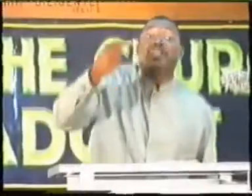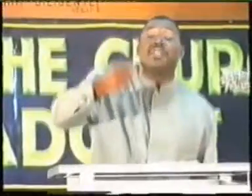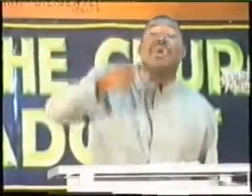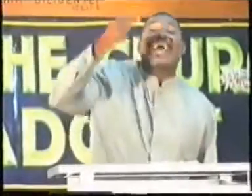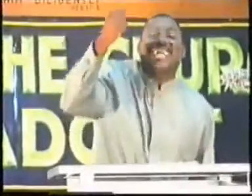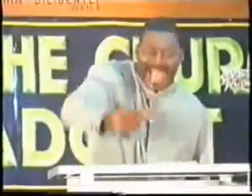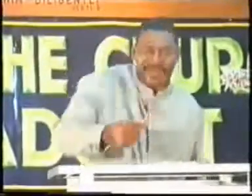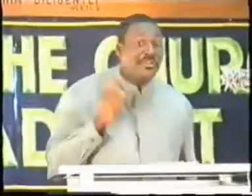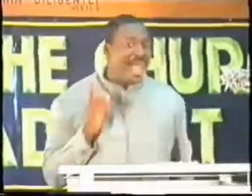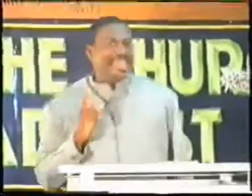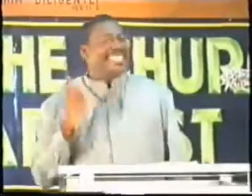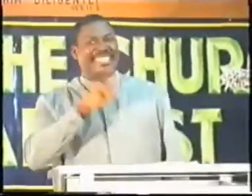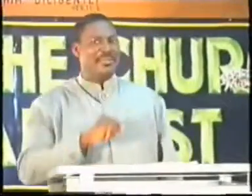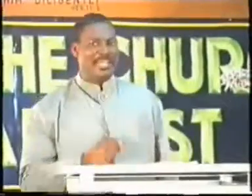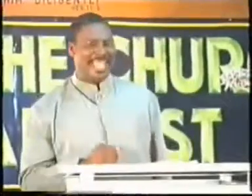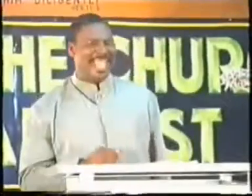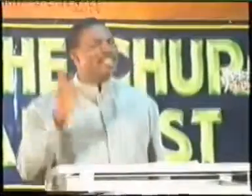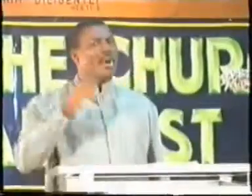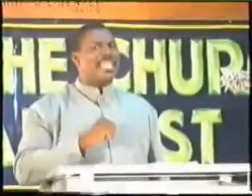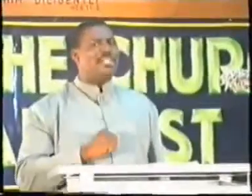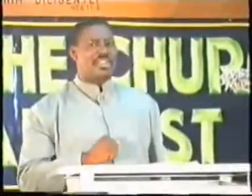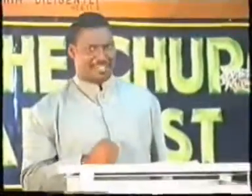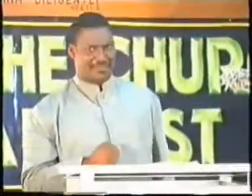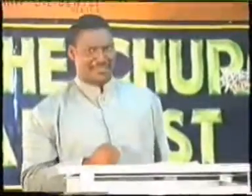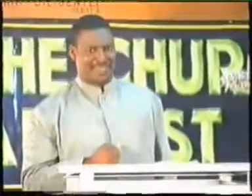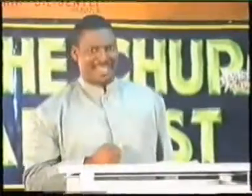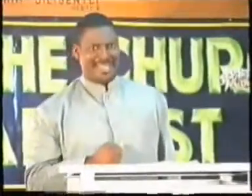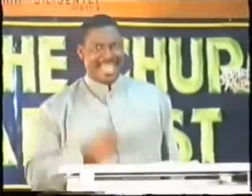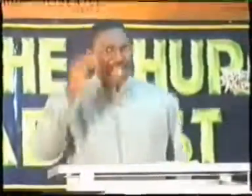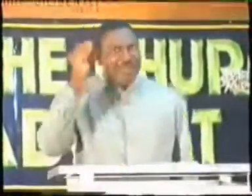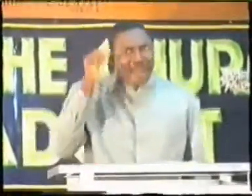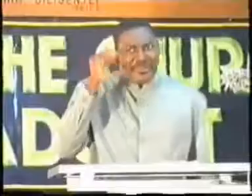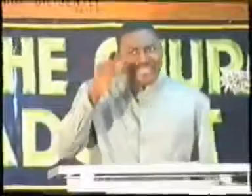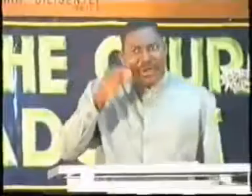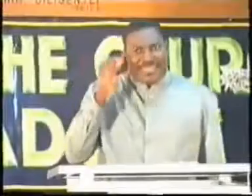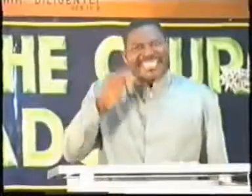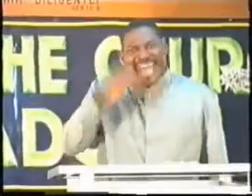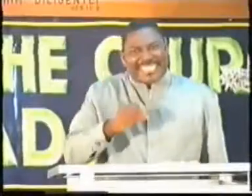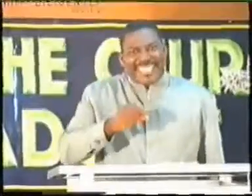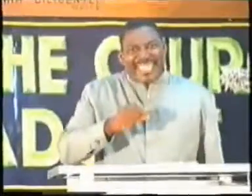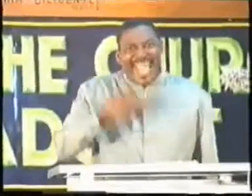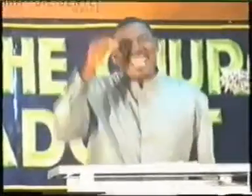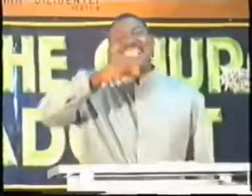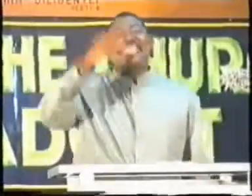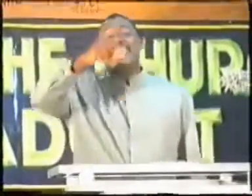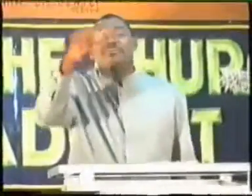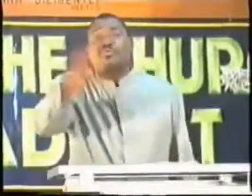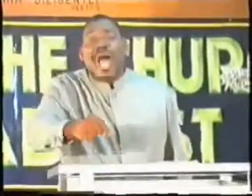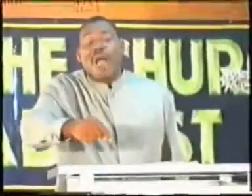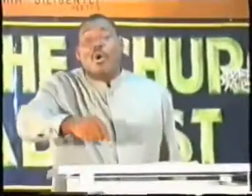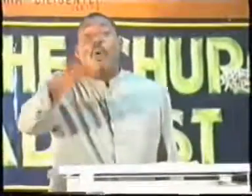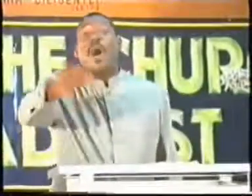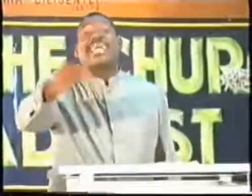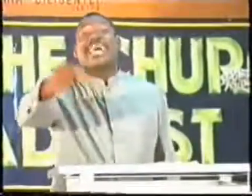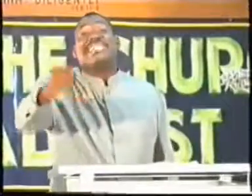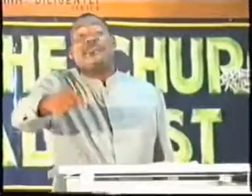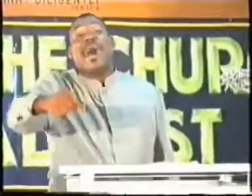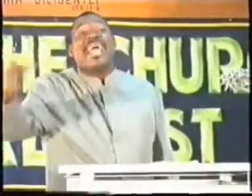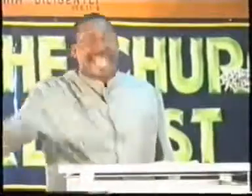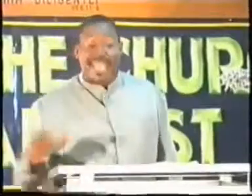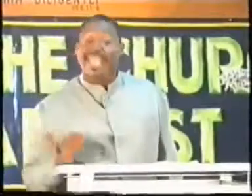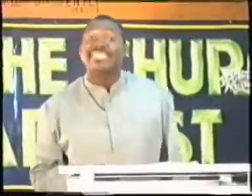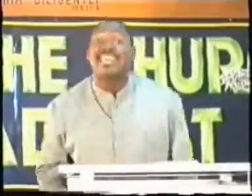more a preaching or a car, only a tier 70 year. It is so interesting. Say a bit more detail on the tight. And that you did a tia or more a